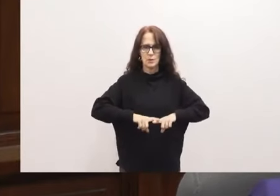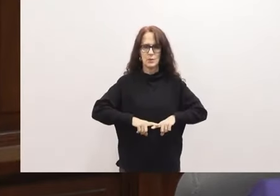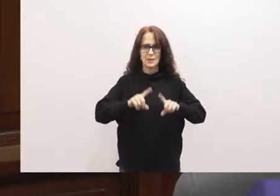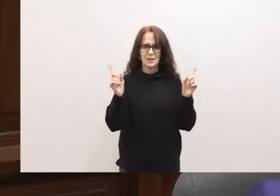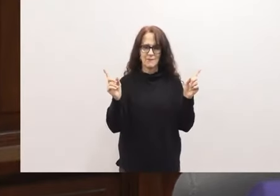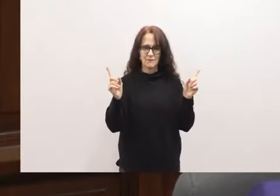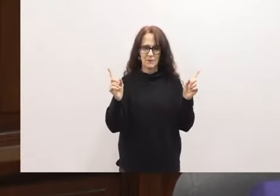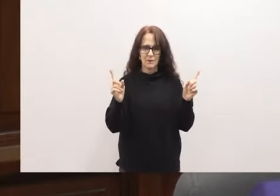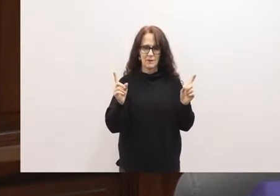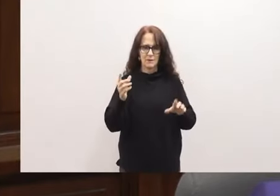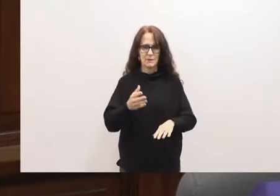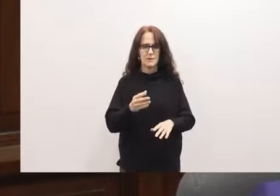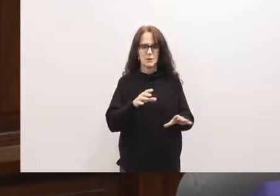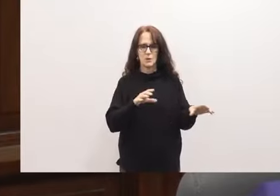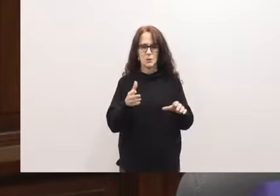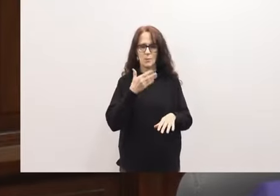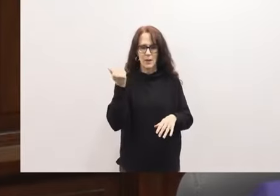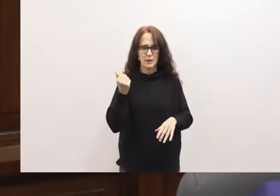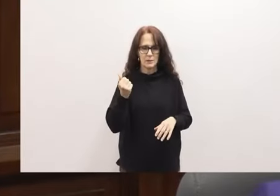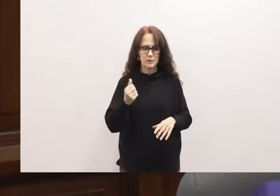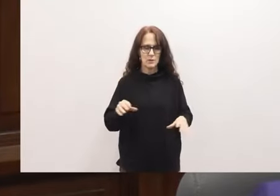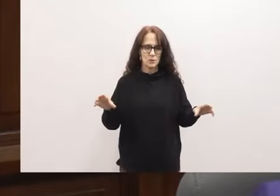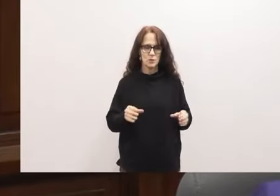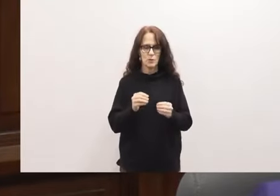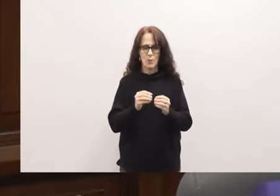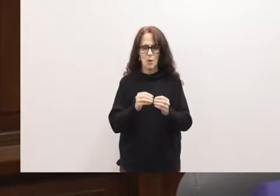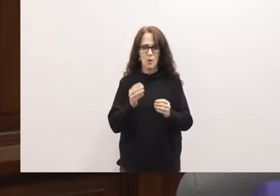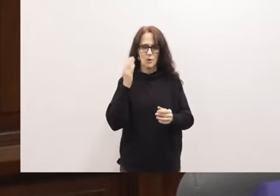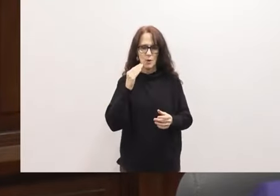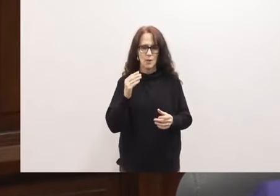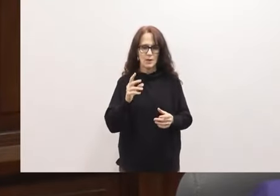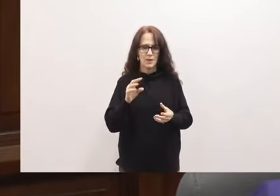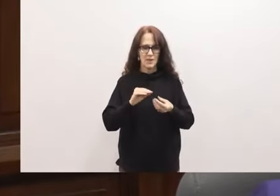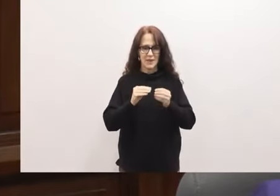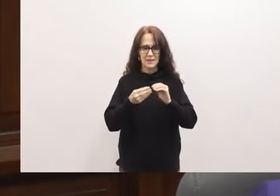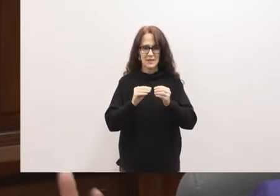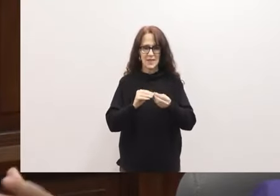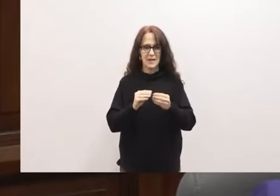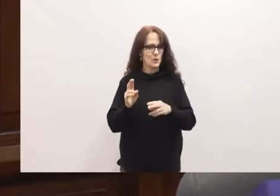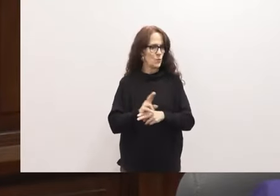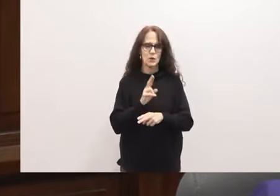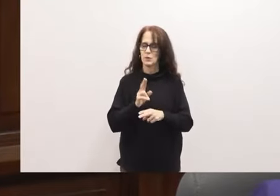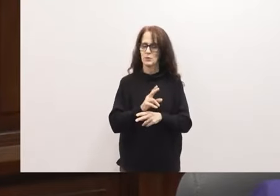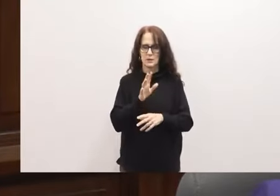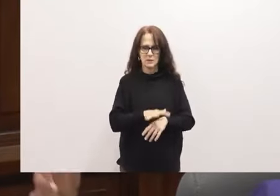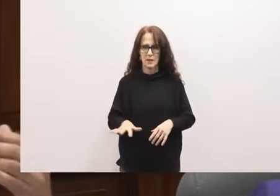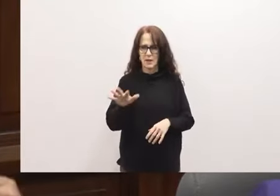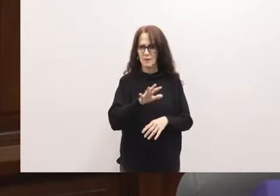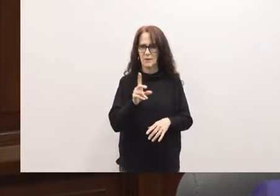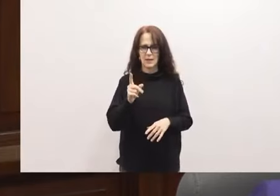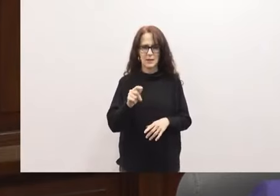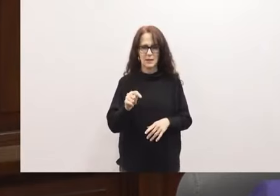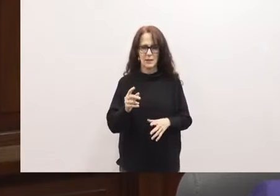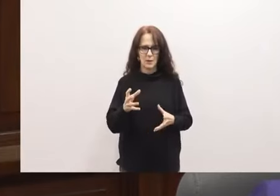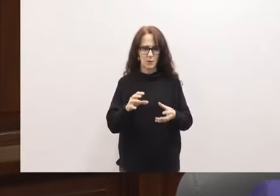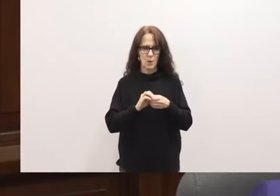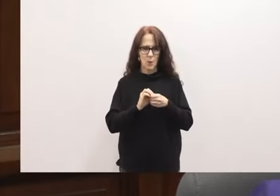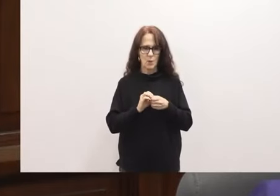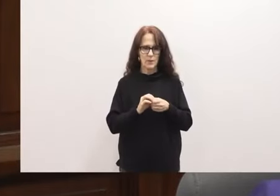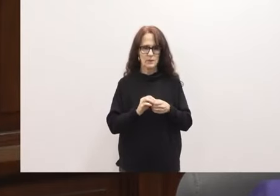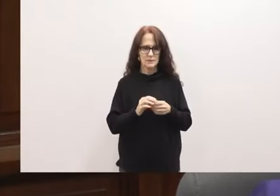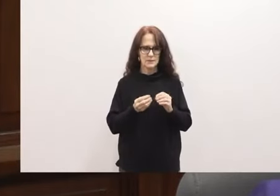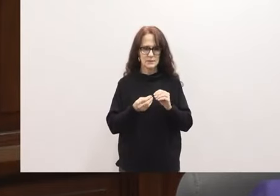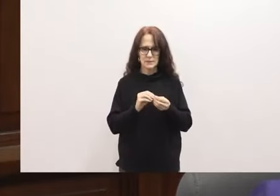do something better, do more of, knowing that the data, as you said, we're using it, it's everyone's data. I wanna own this